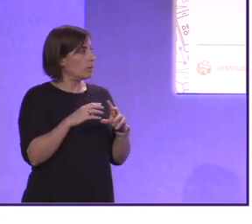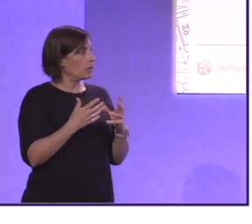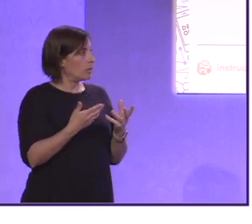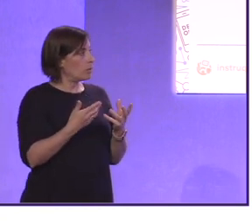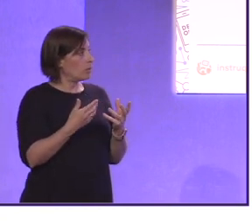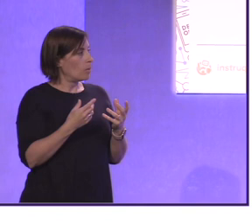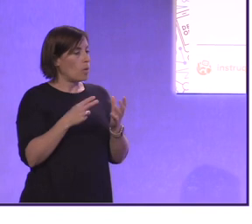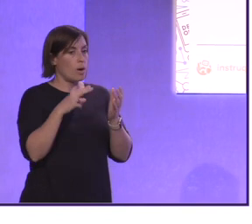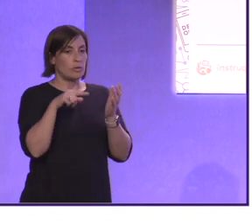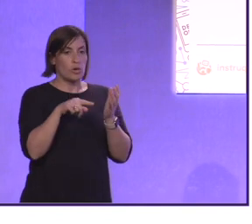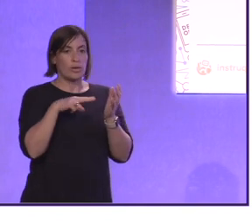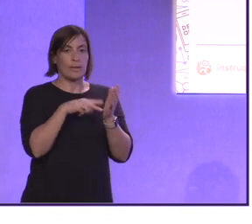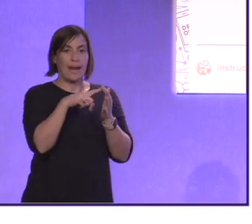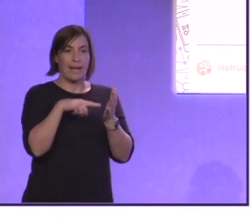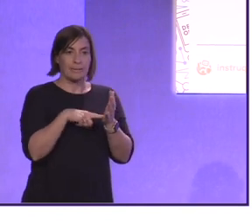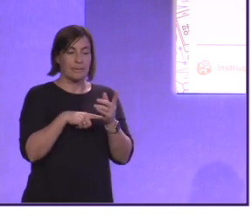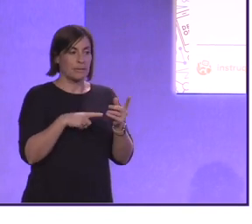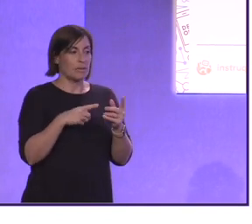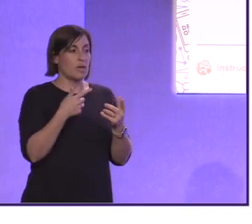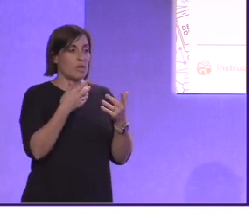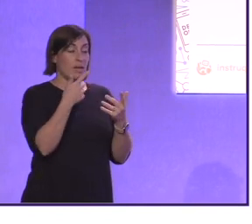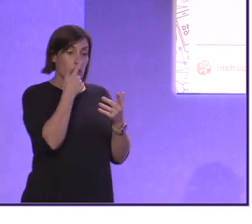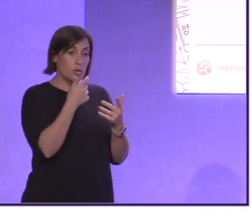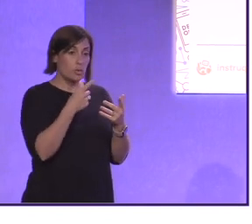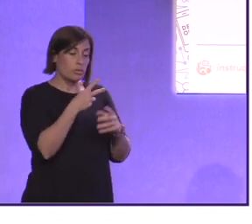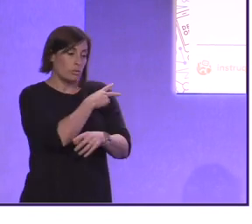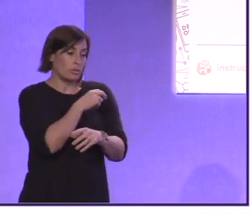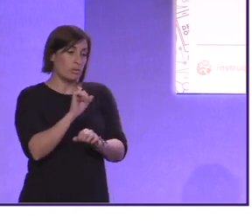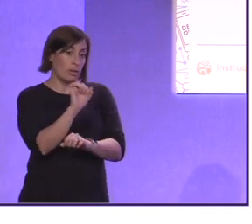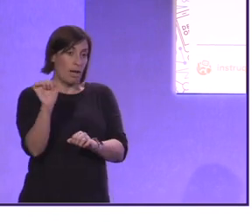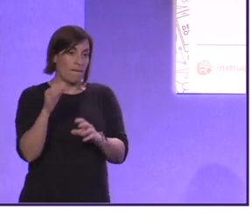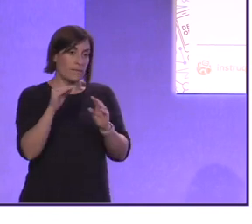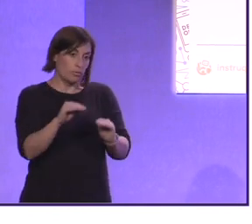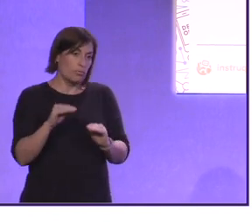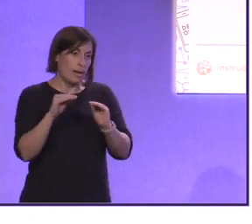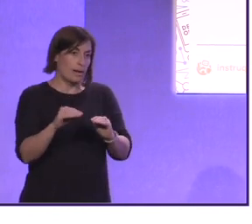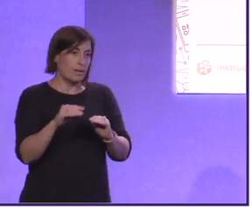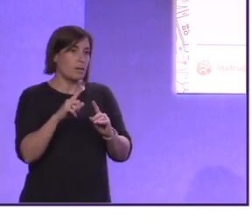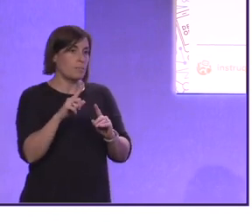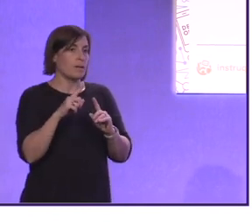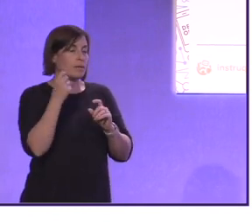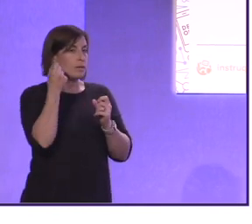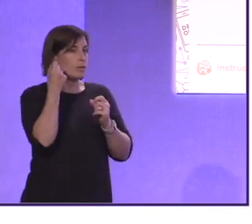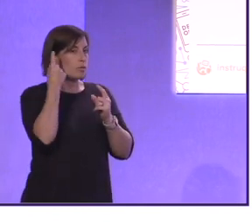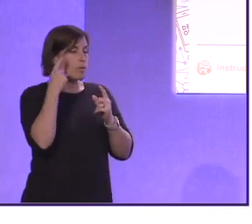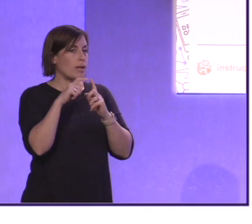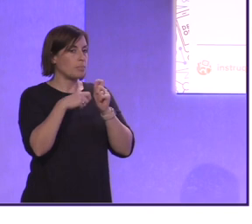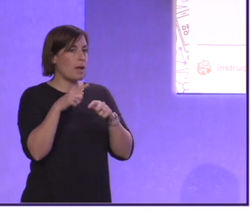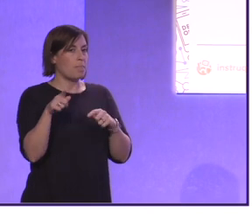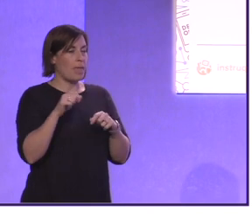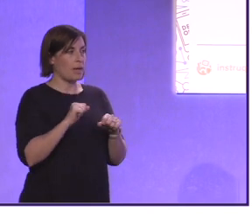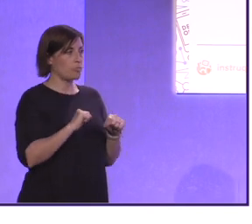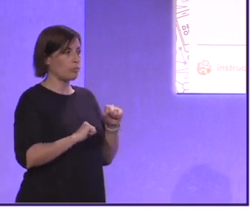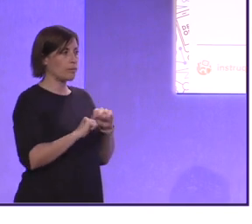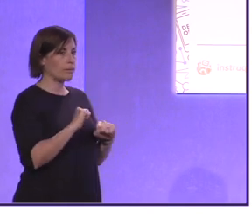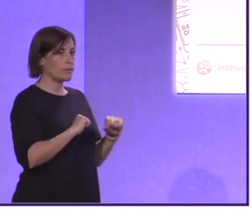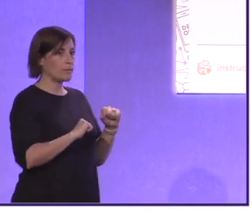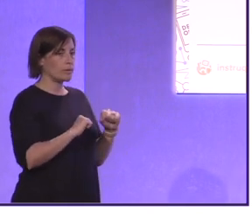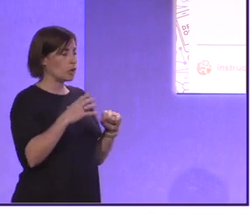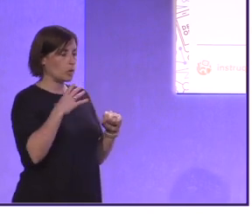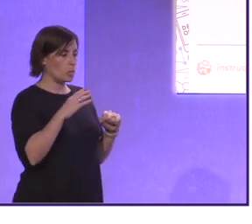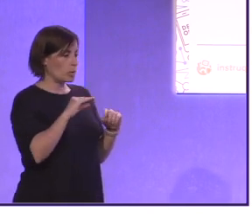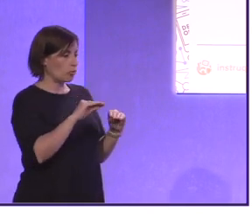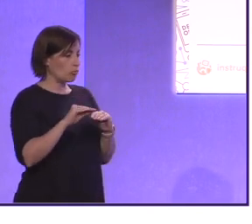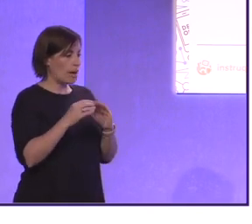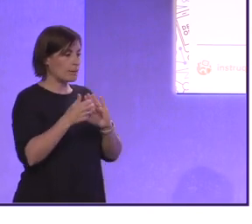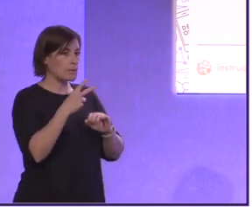train up their staff. But what we found is that over time, they started to become more and more resistant to the idea of completely retraining their